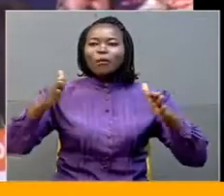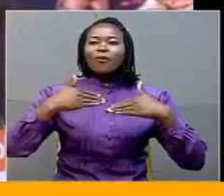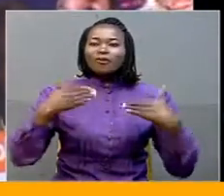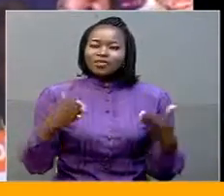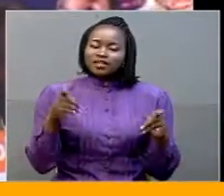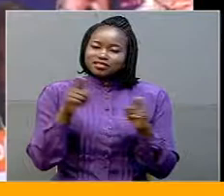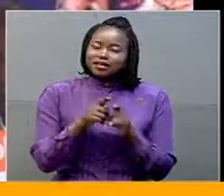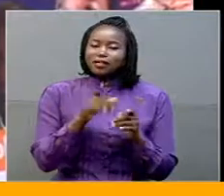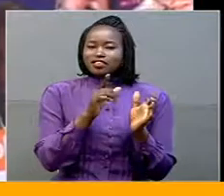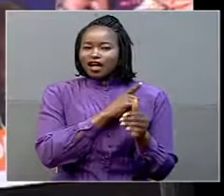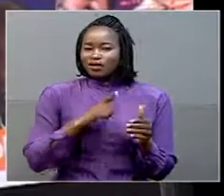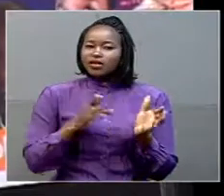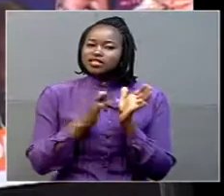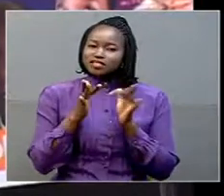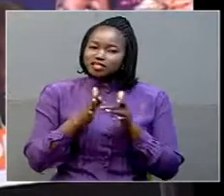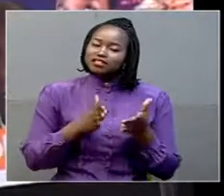who is the way, the truth, and the life.